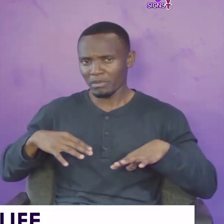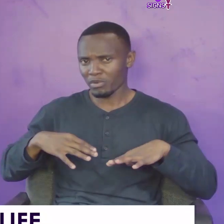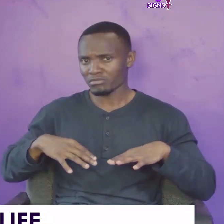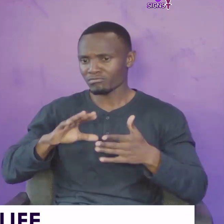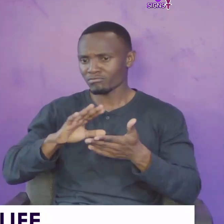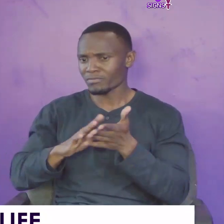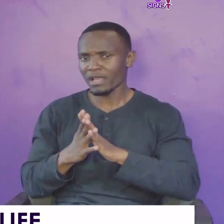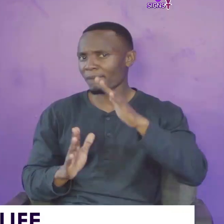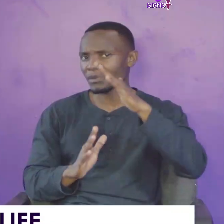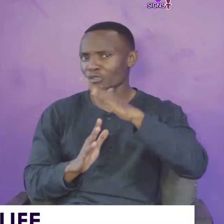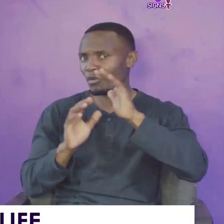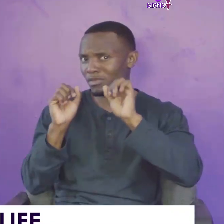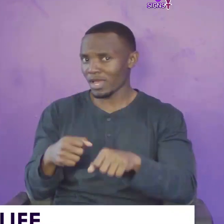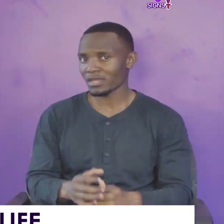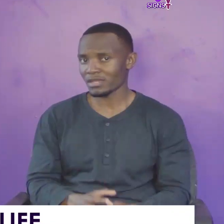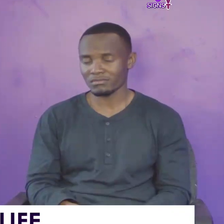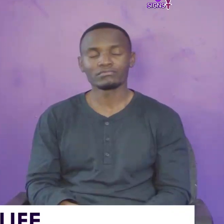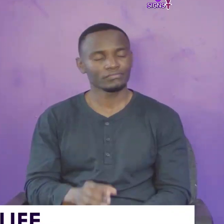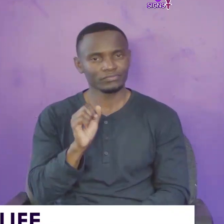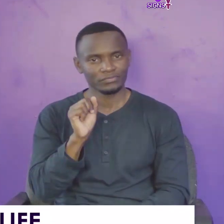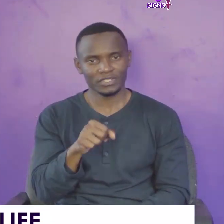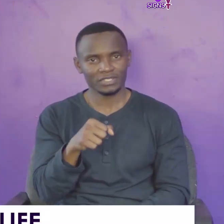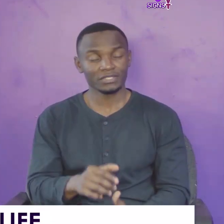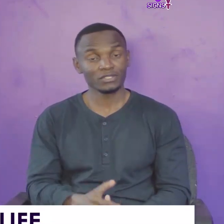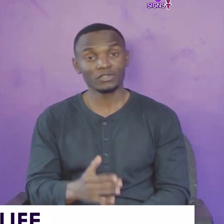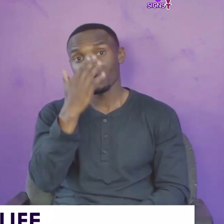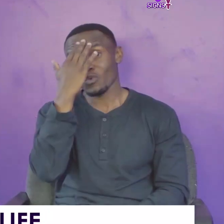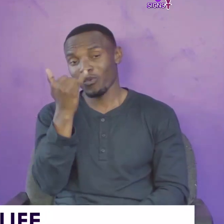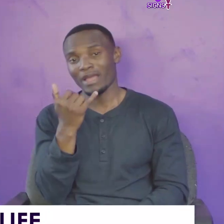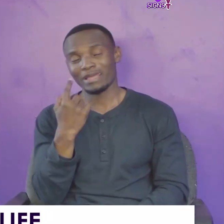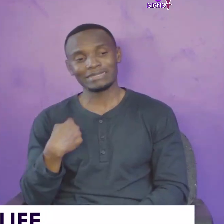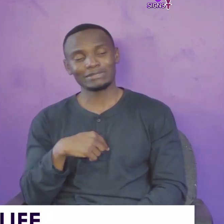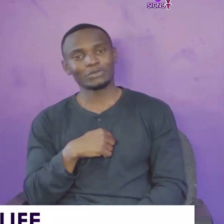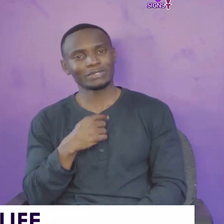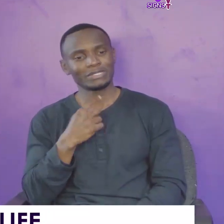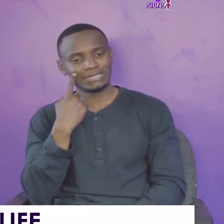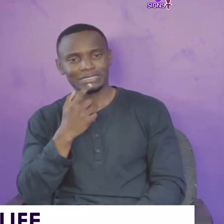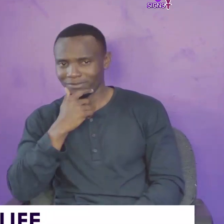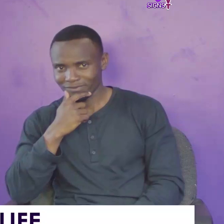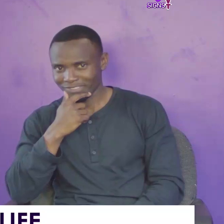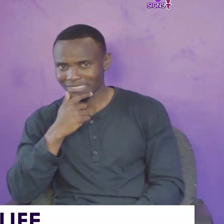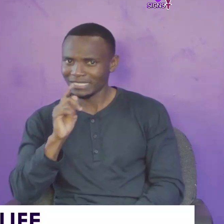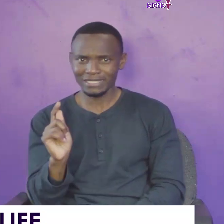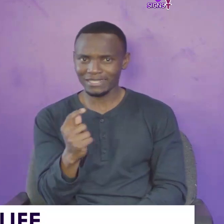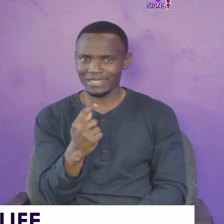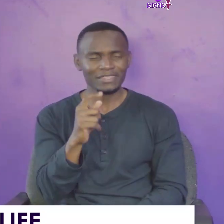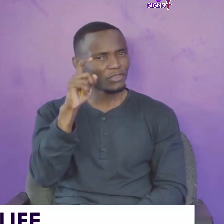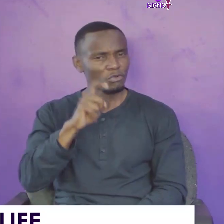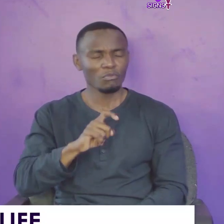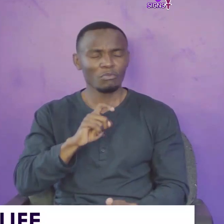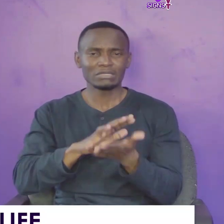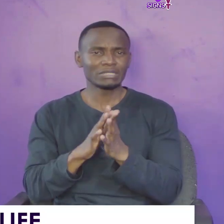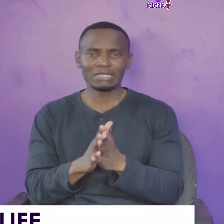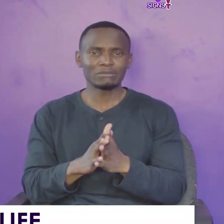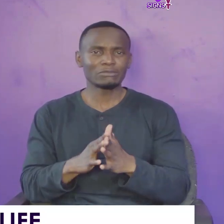yes. Because they it's do. like you have to be rough. You have to be crazy. Survival for the fittest.